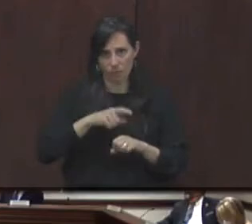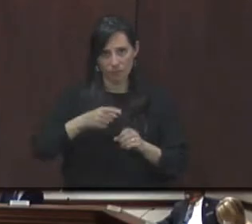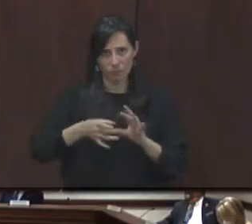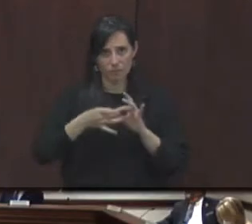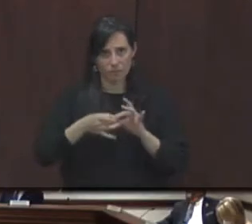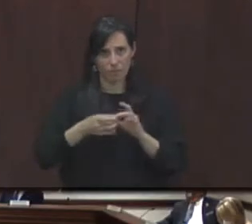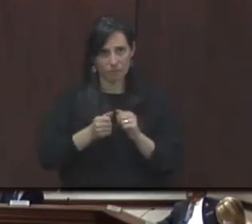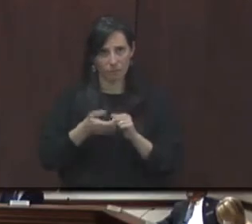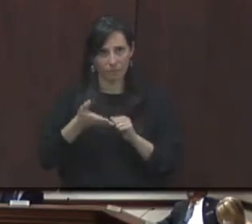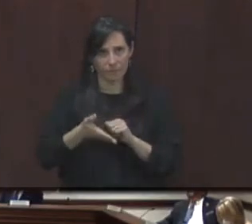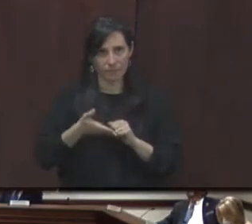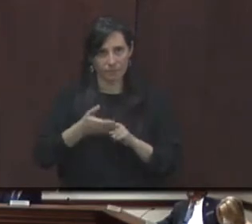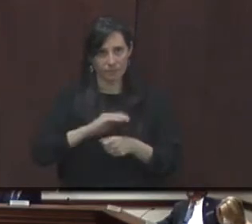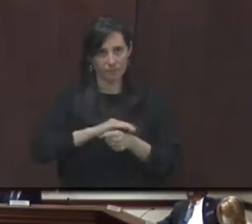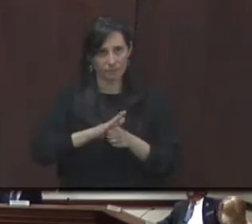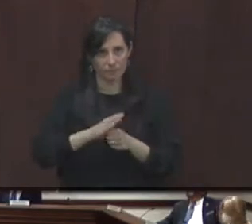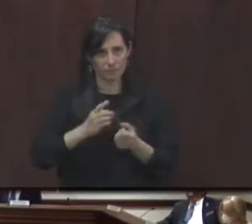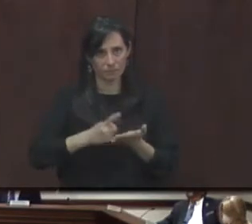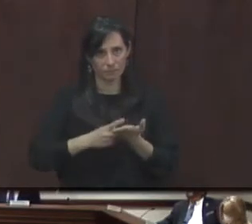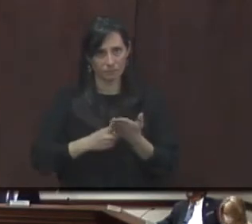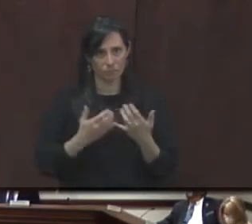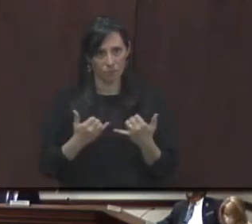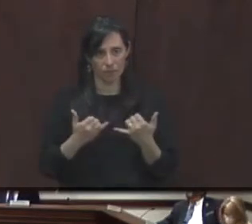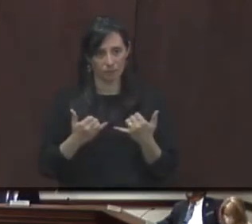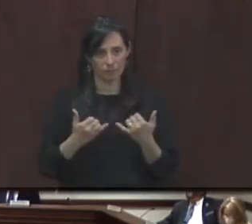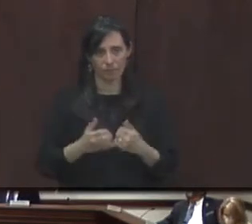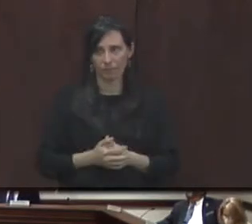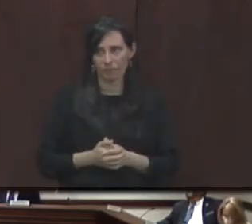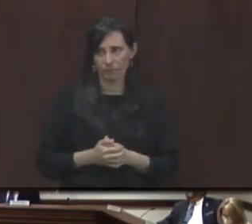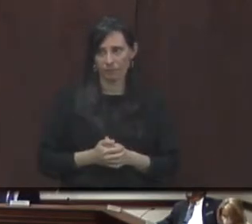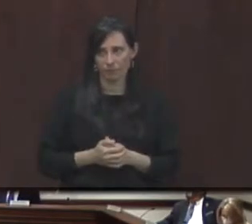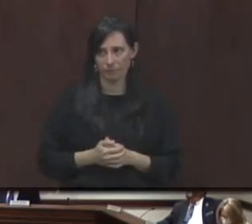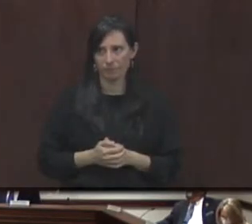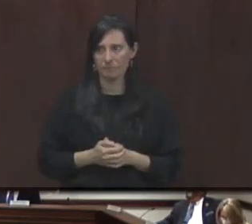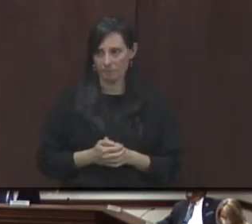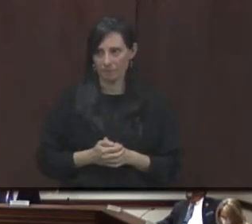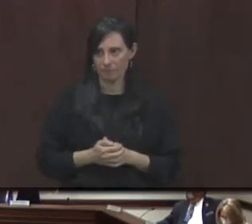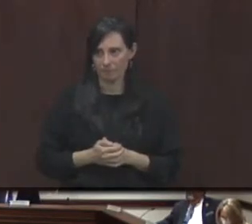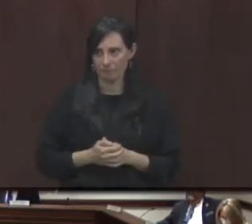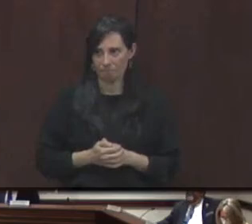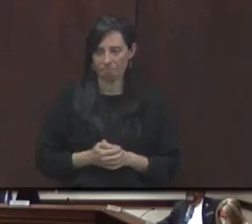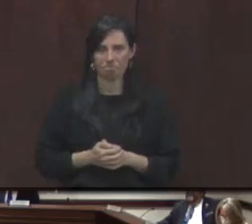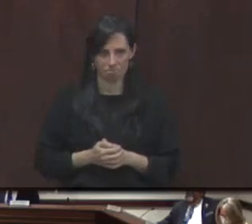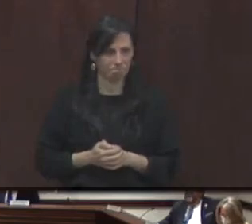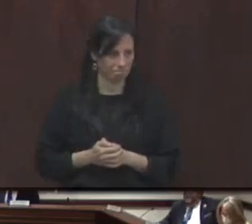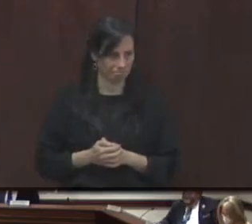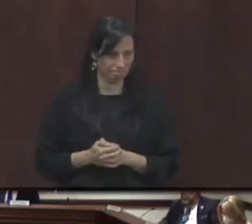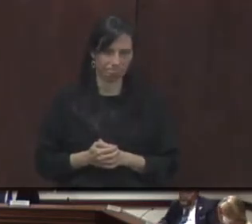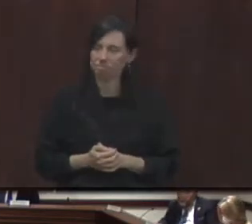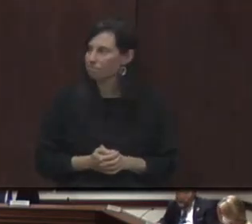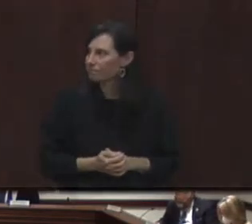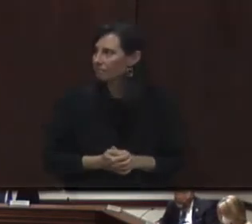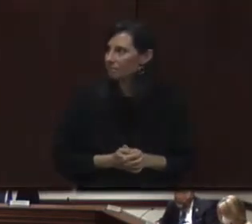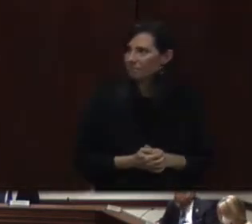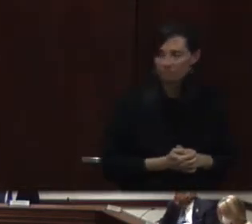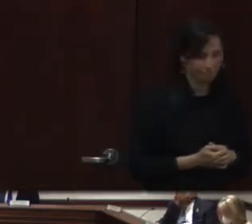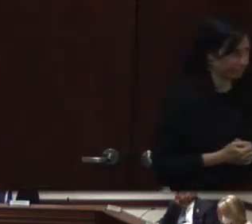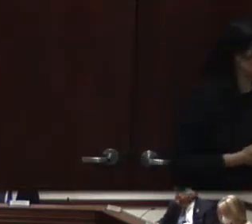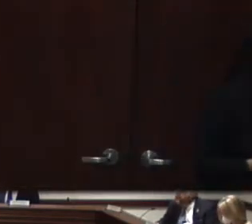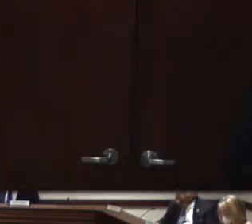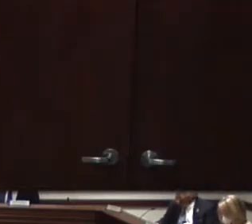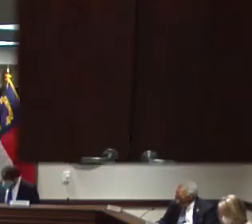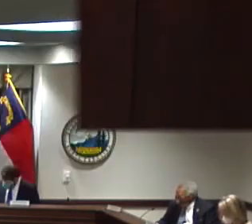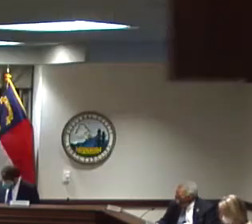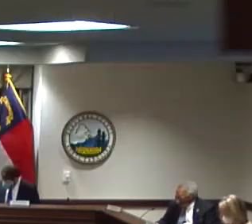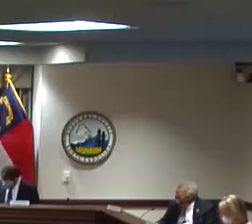today? If we can at least jump to the 911 consolidation efforts. Oh, yeah, no, sure. Could we talk for a second just about